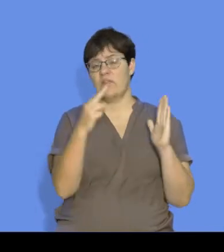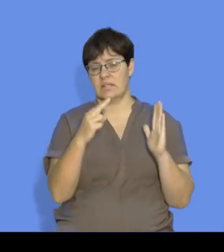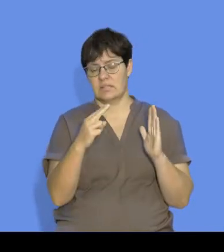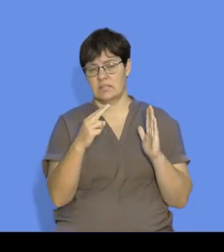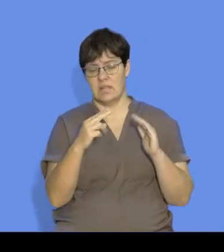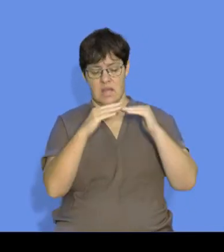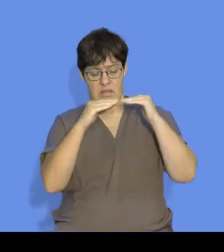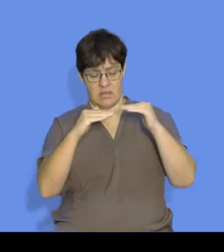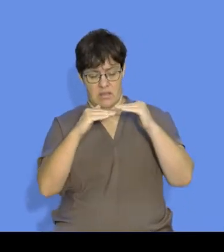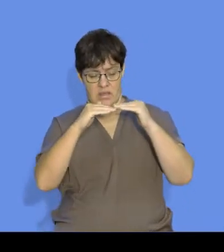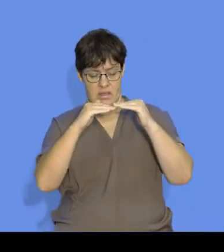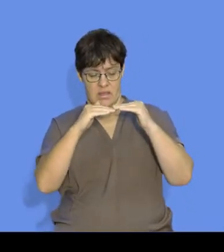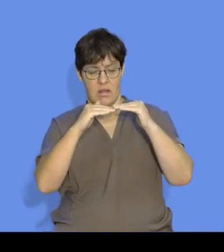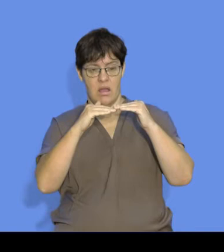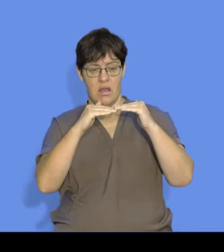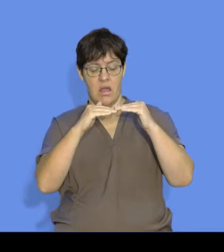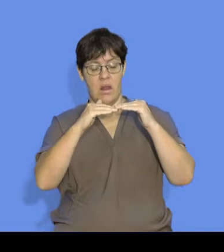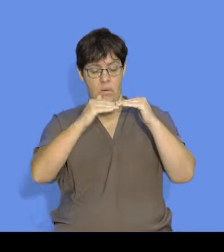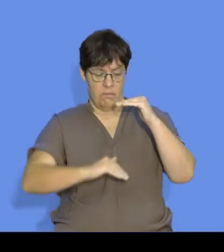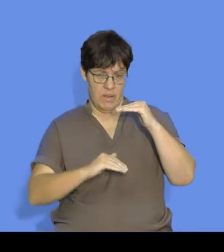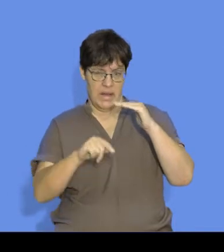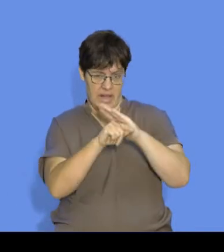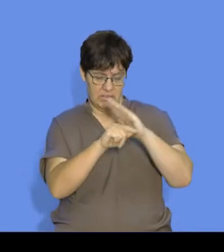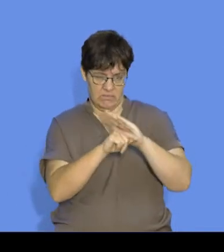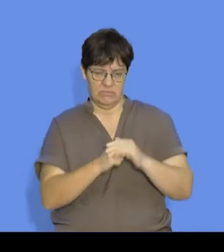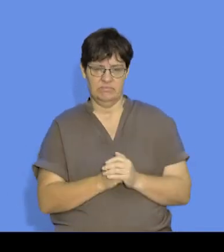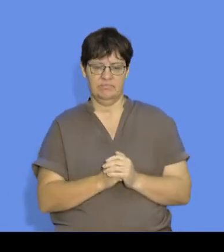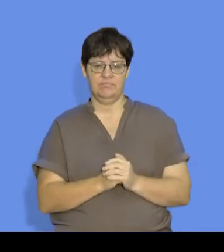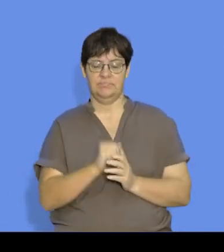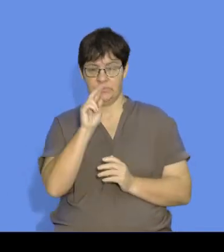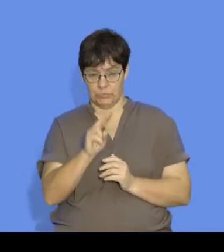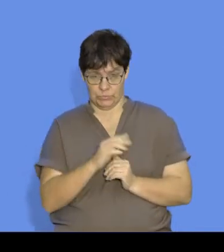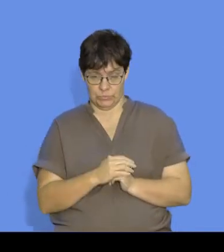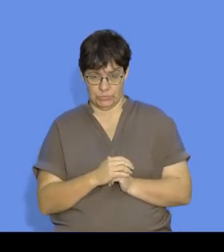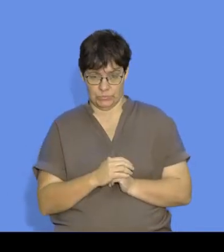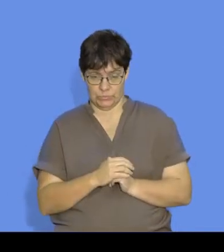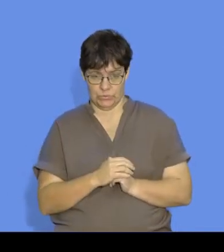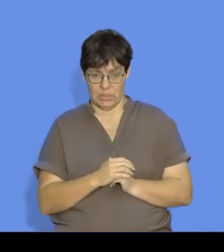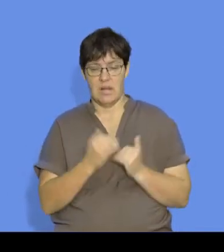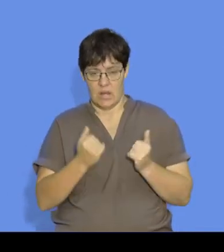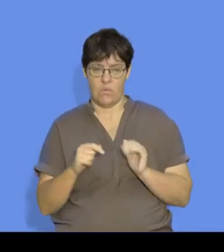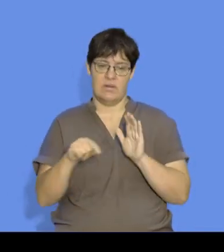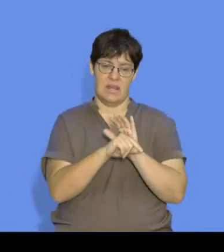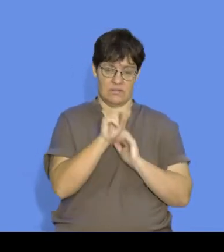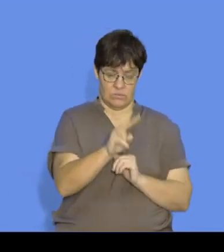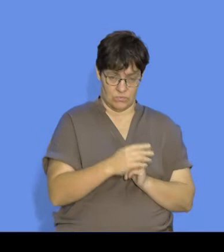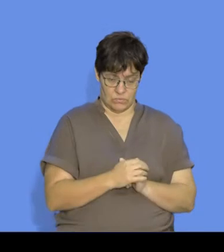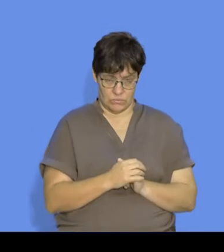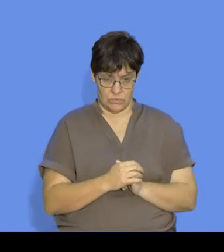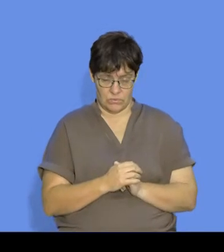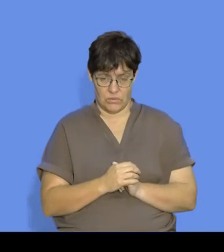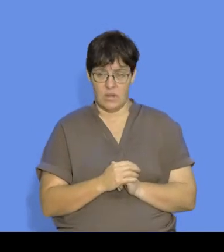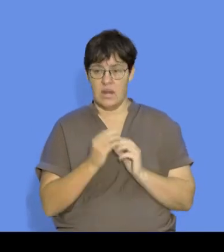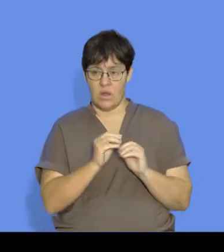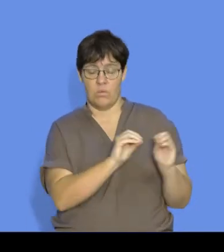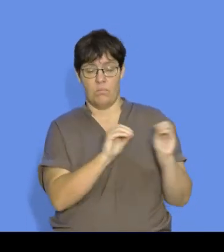reflected about the x-axis, hence it became a negative, but it was 2. We can take it as it was 2, and now it's negative 2.